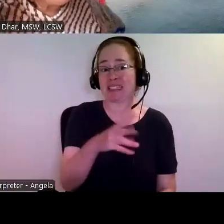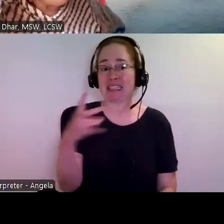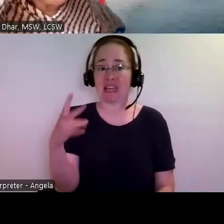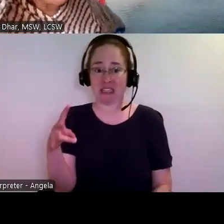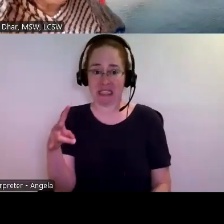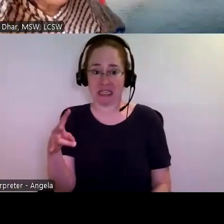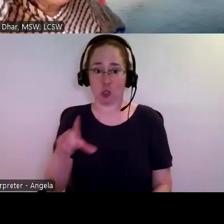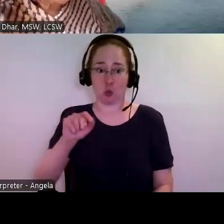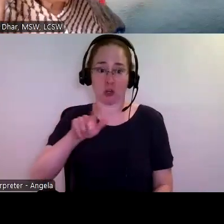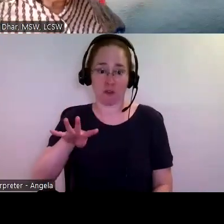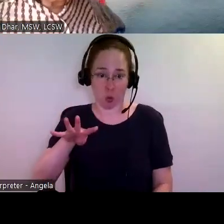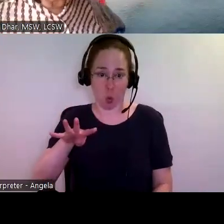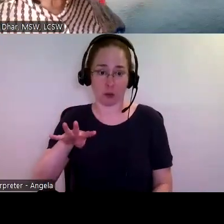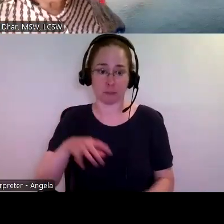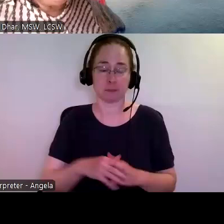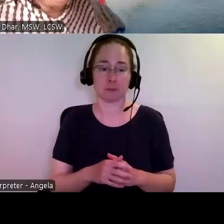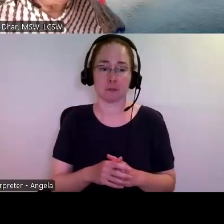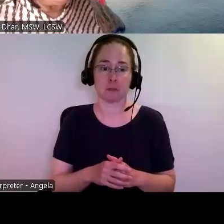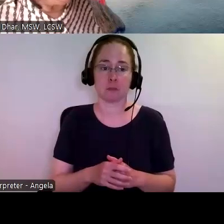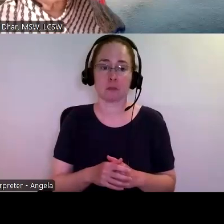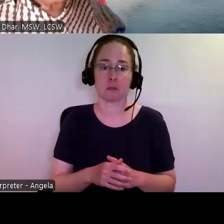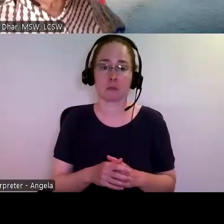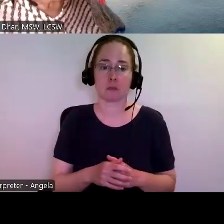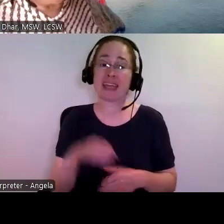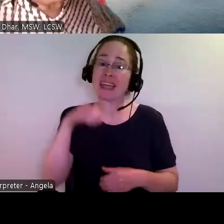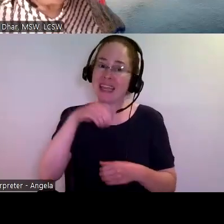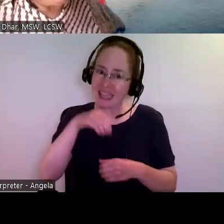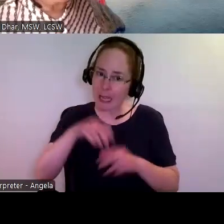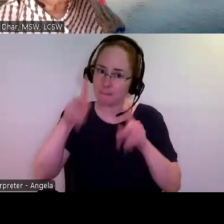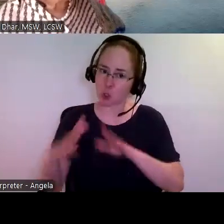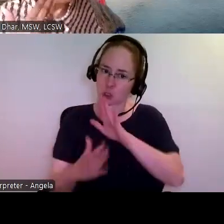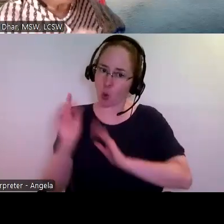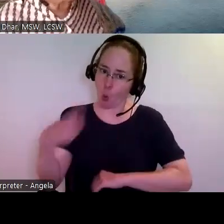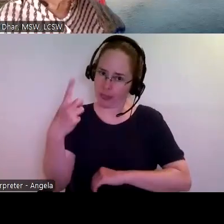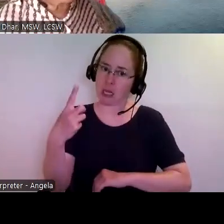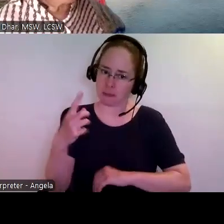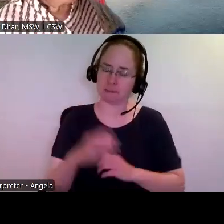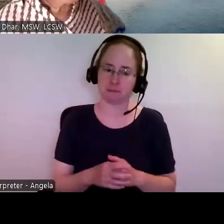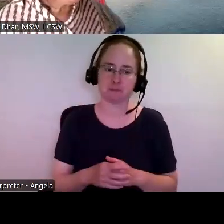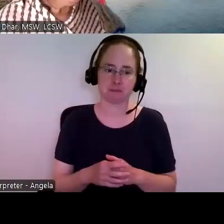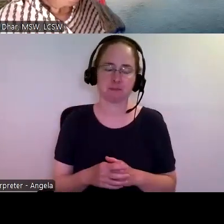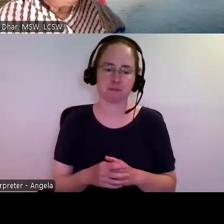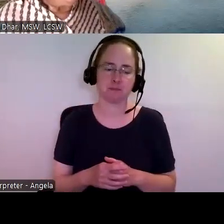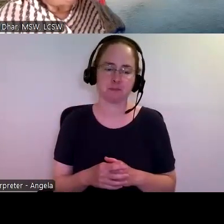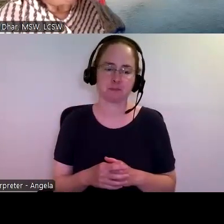17th, 2024. It will be an in-person only event. Next slide.